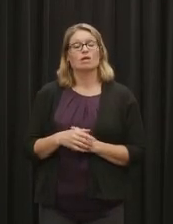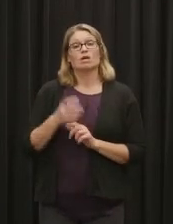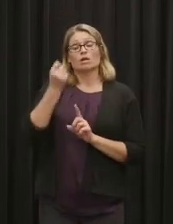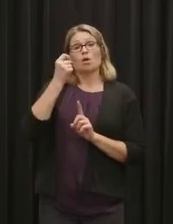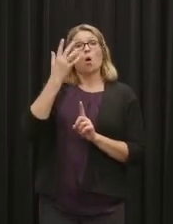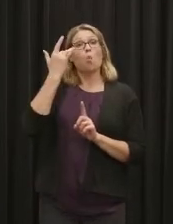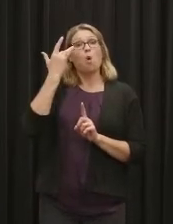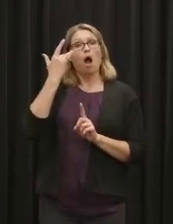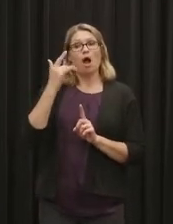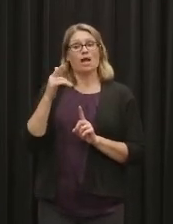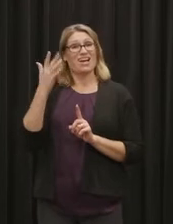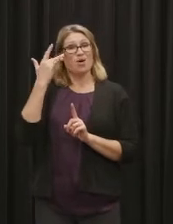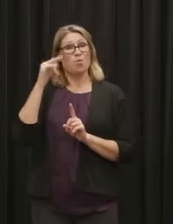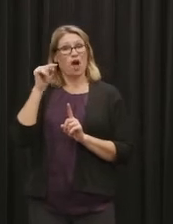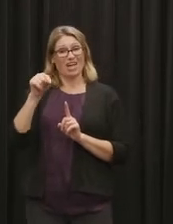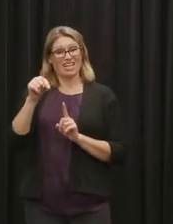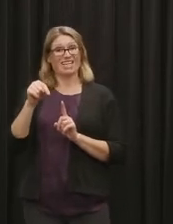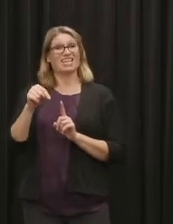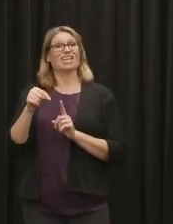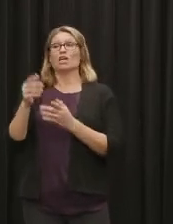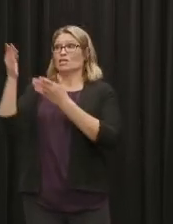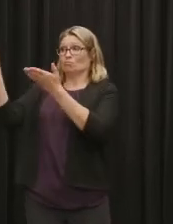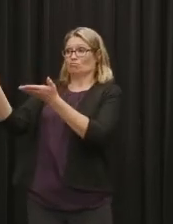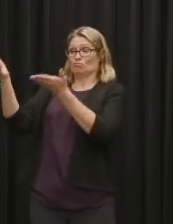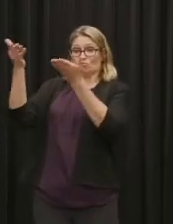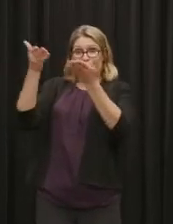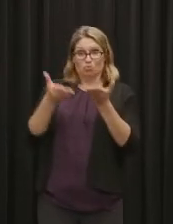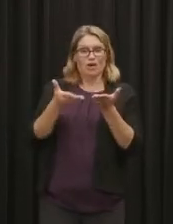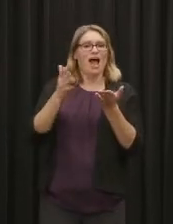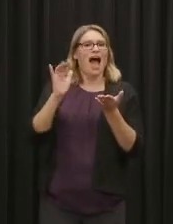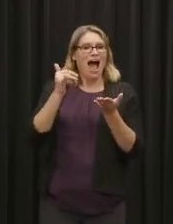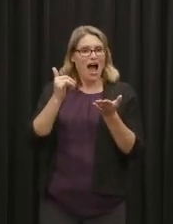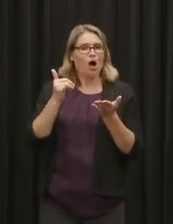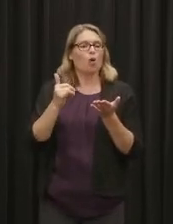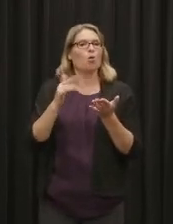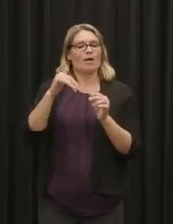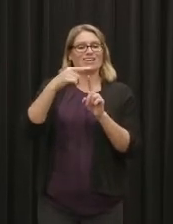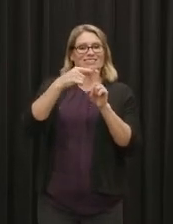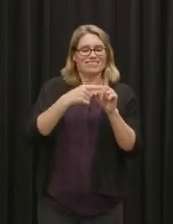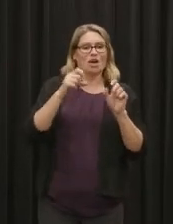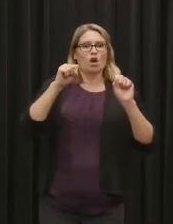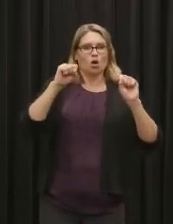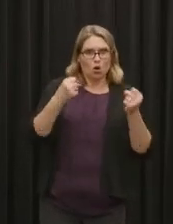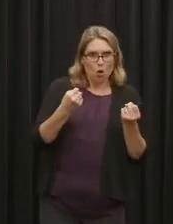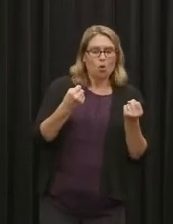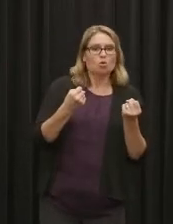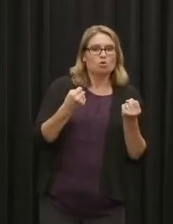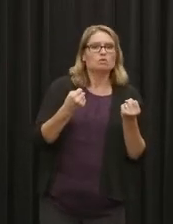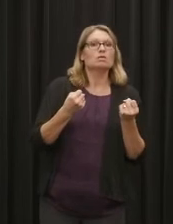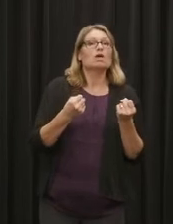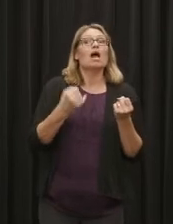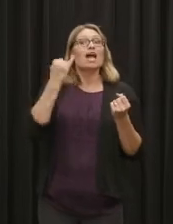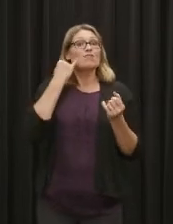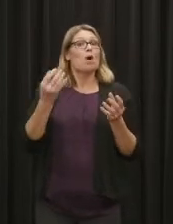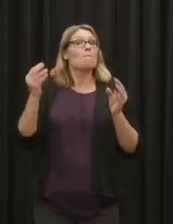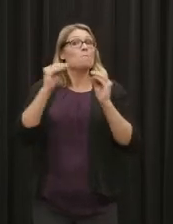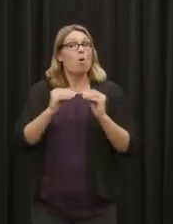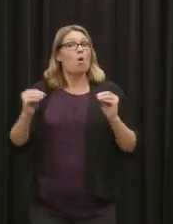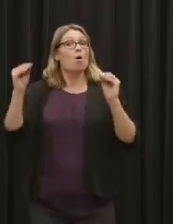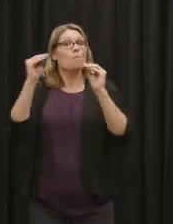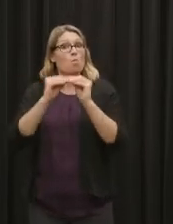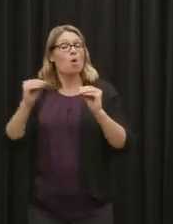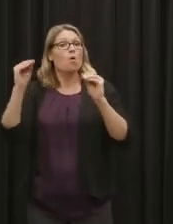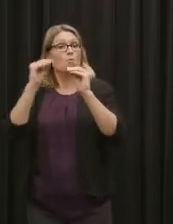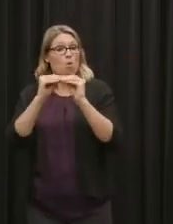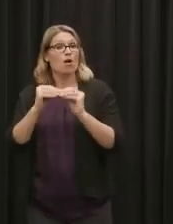the restrictions on its transportability. But as the days go on, we receive additional vaccines. They're